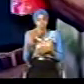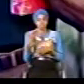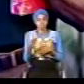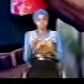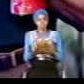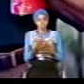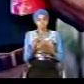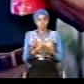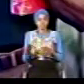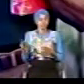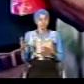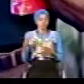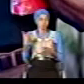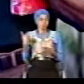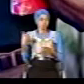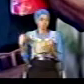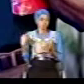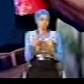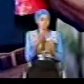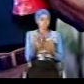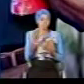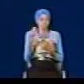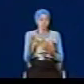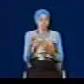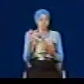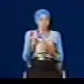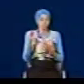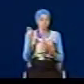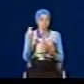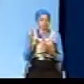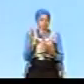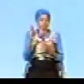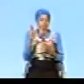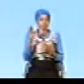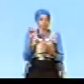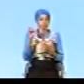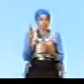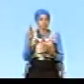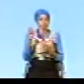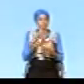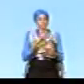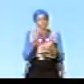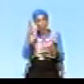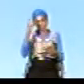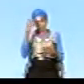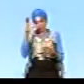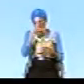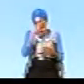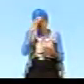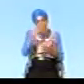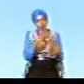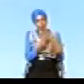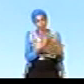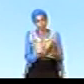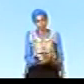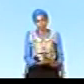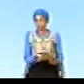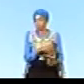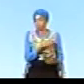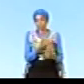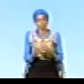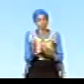stroke. He looked for solution here and there. Medically and otherwise, there was no